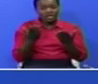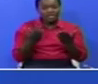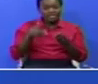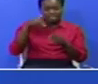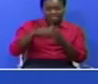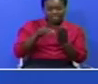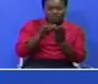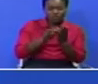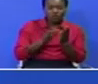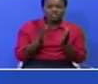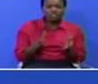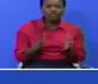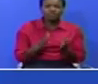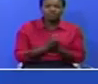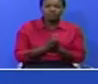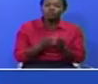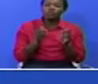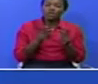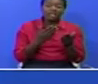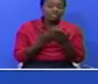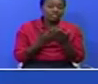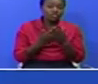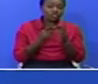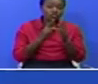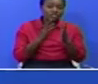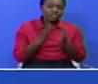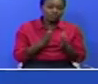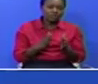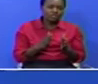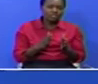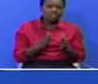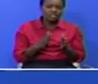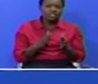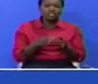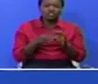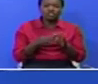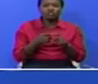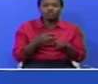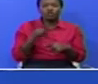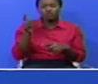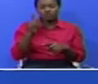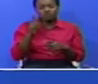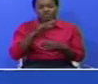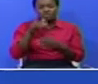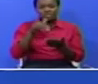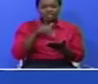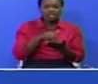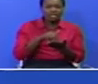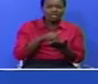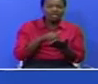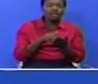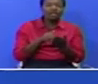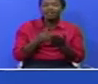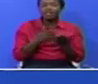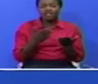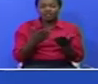Health. All right, Timothy, thank you very much for that. Our reporter Timothy Otieno is joining us from our City Centre studios with details of the grilling session of